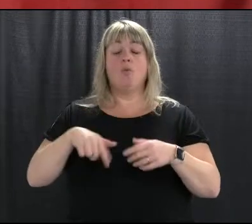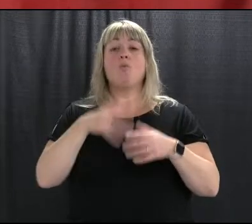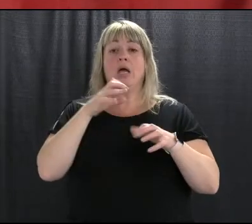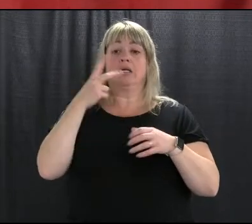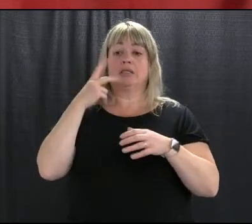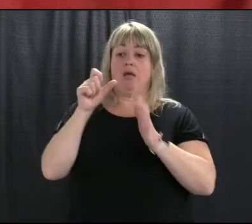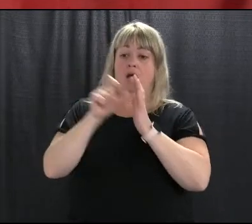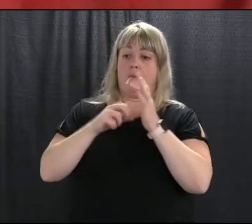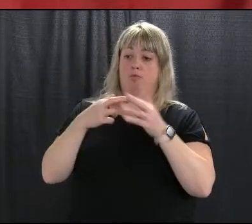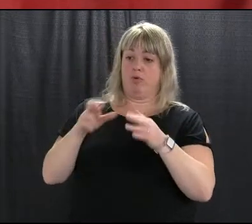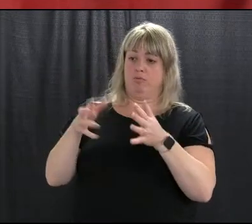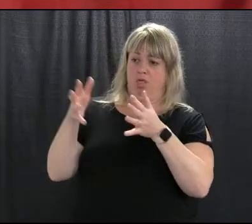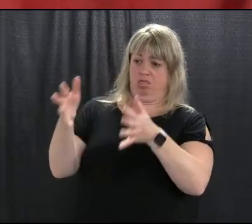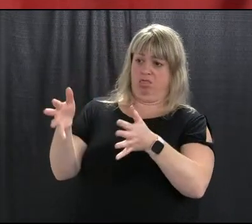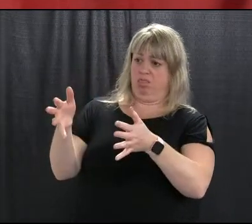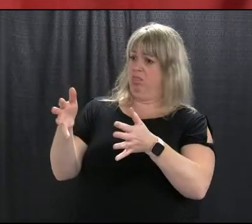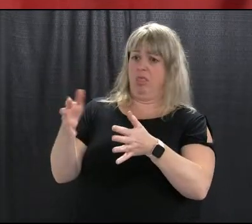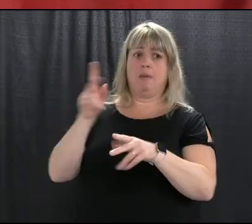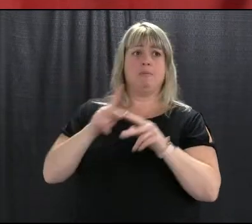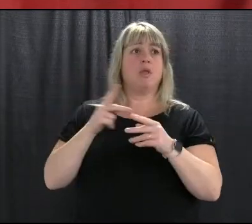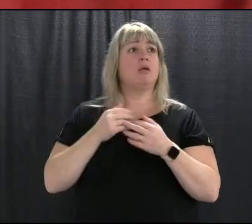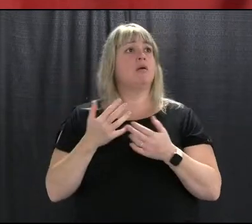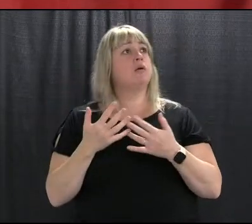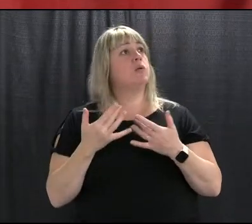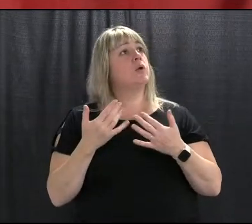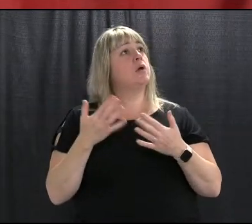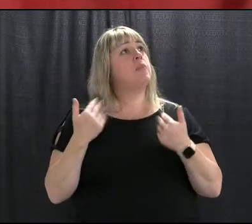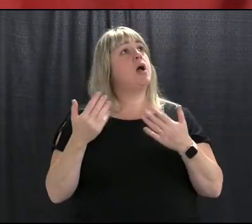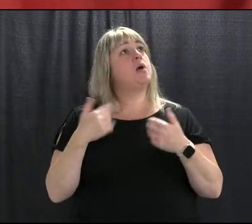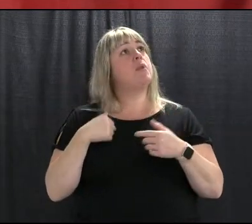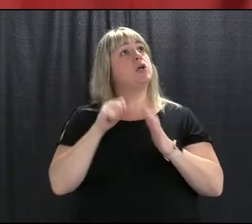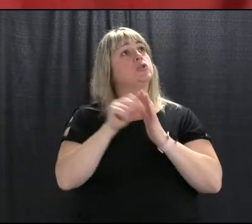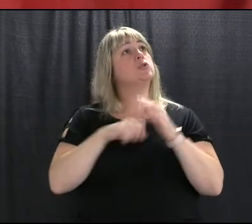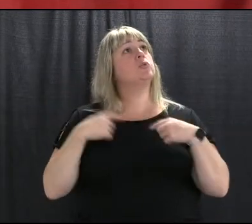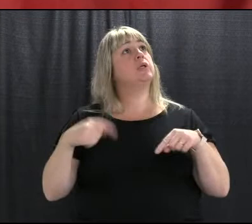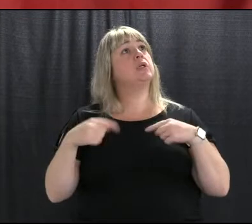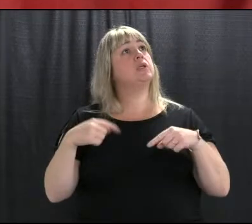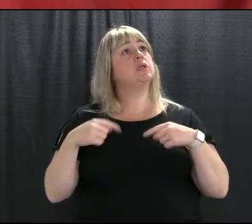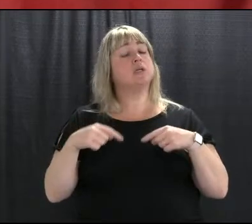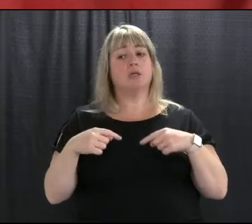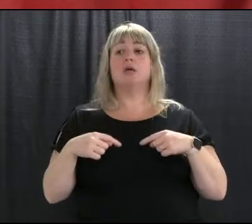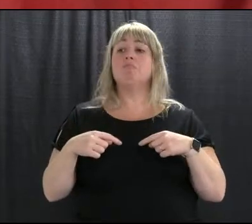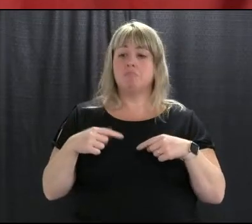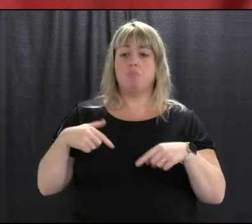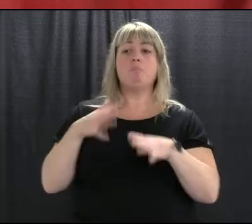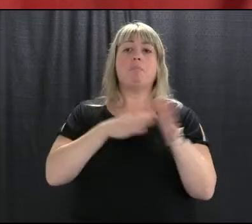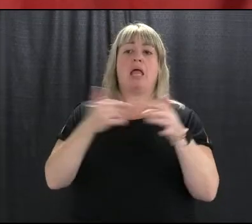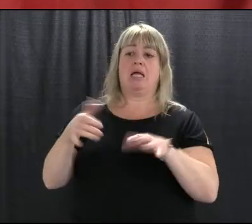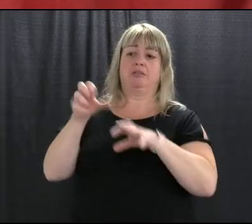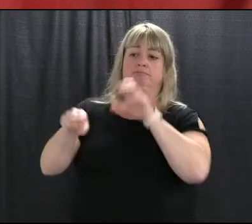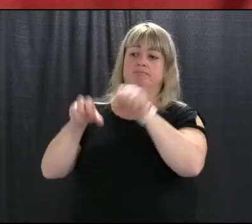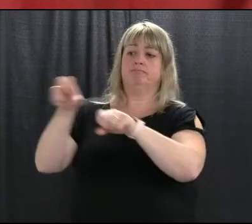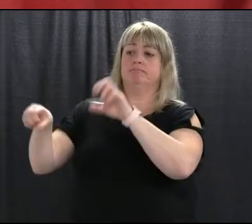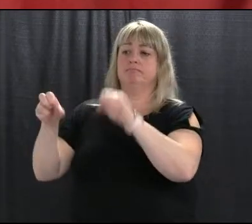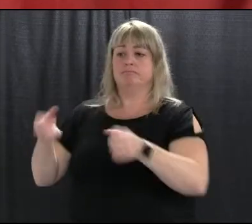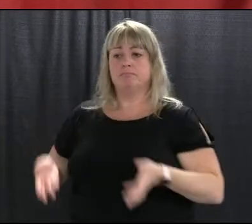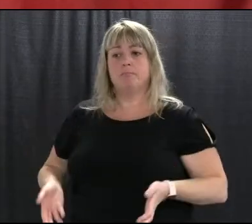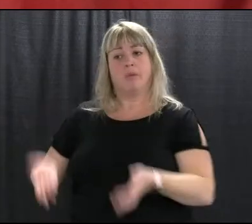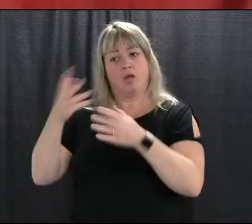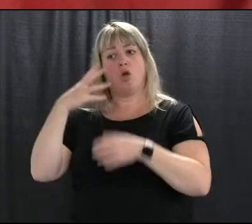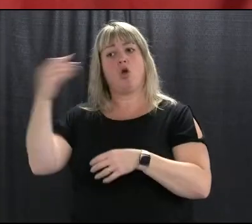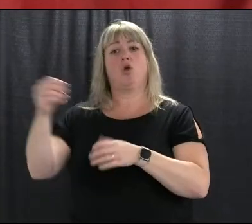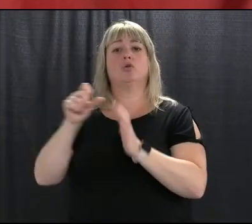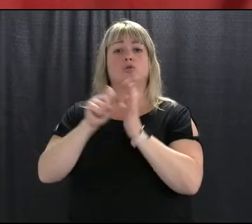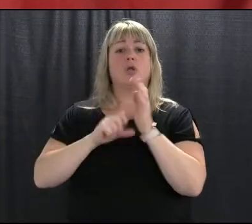operating room stands empty while patients are out waiting for surgery. They will also provide a solid foundation for